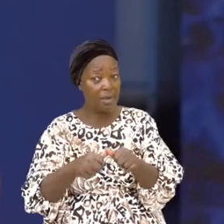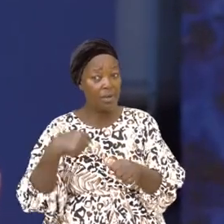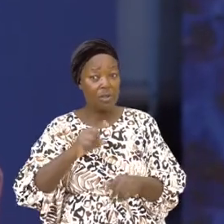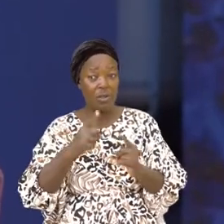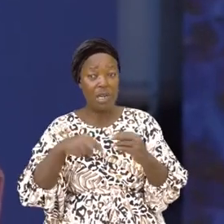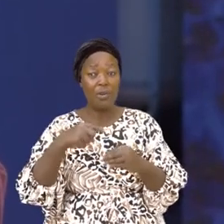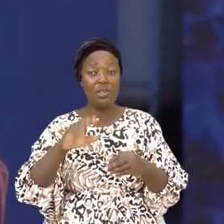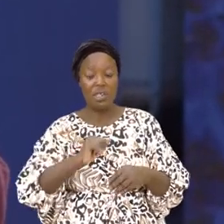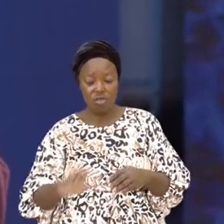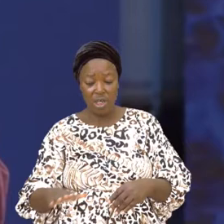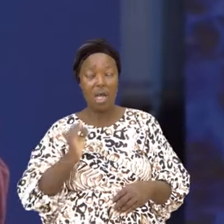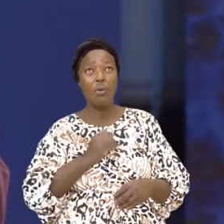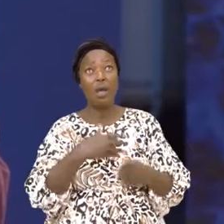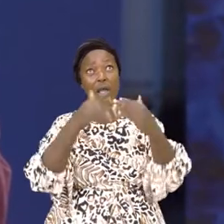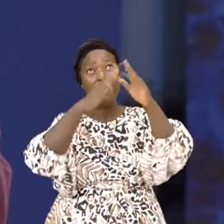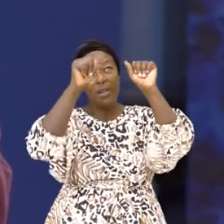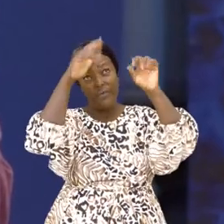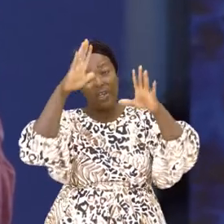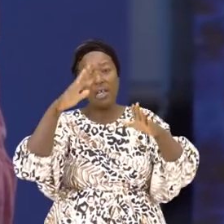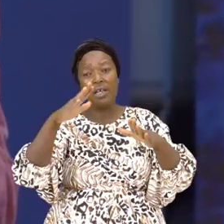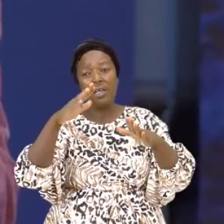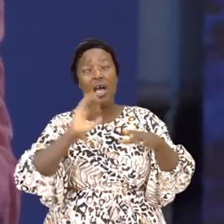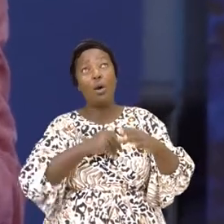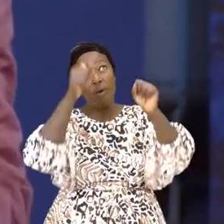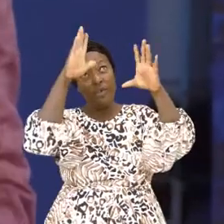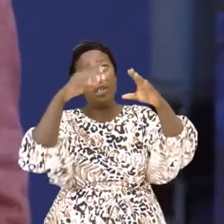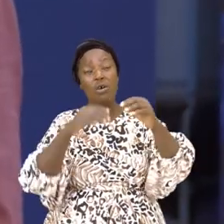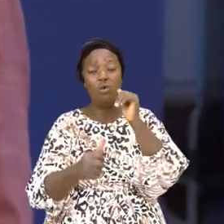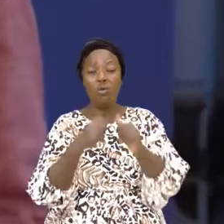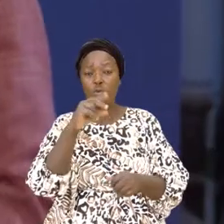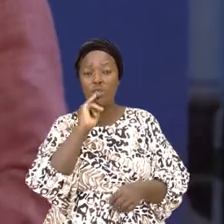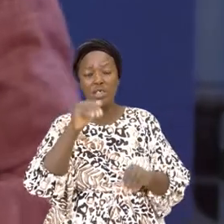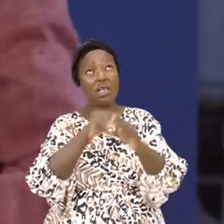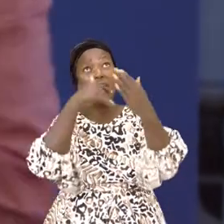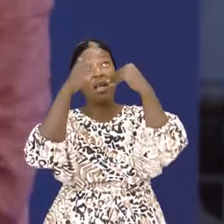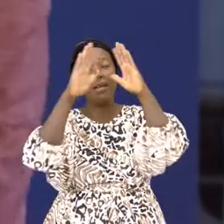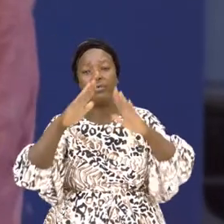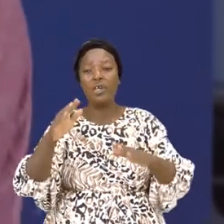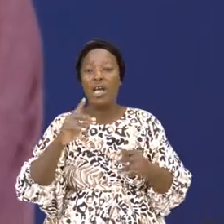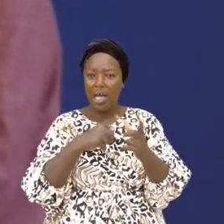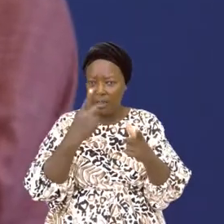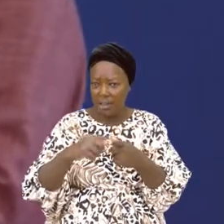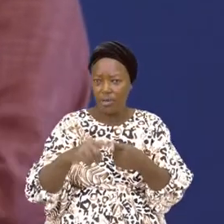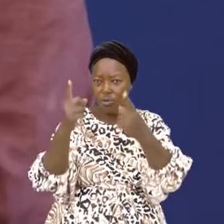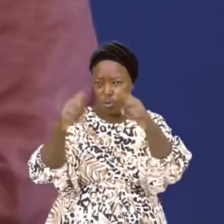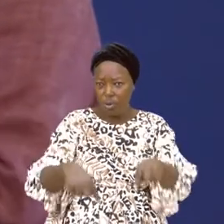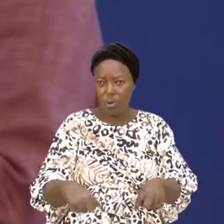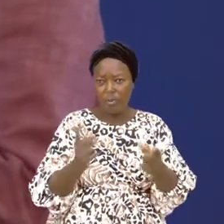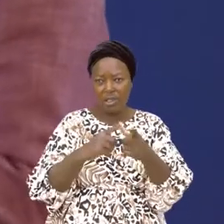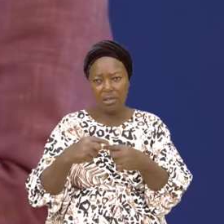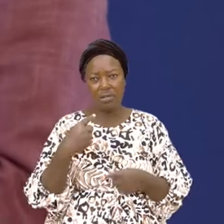our heavenly father, our father, which art in heaven. And then you come and you